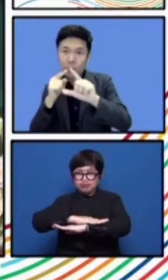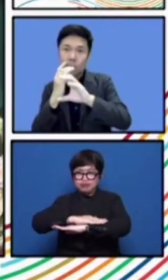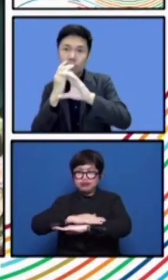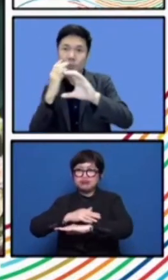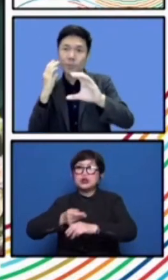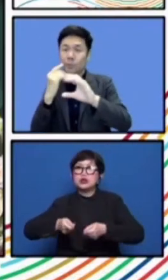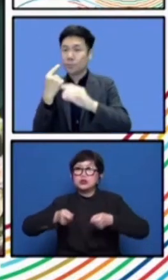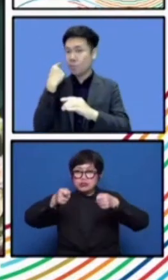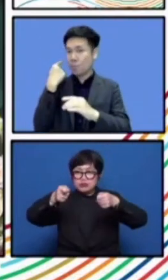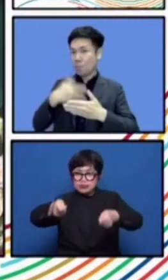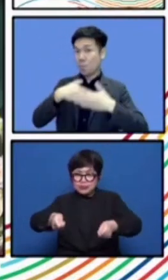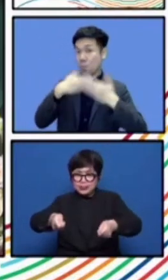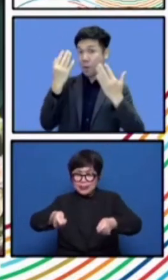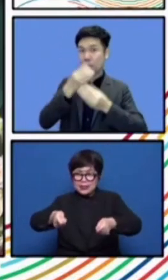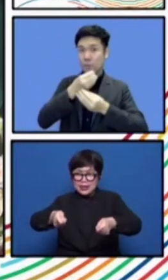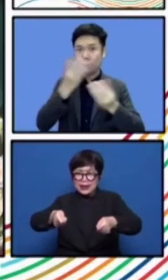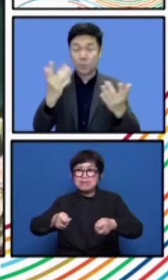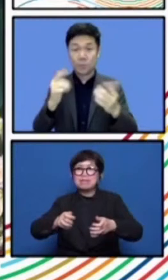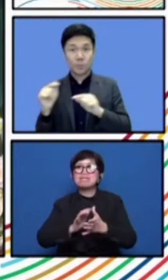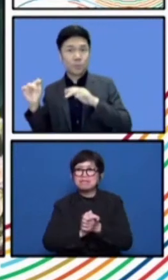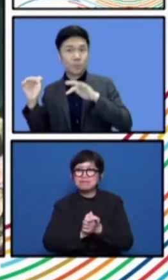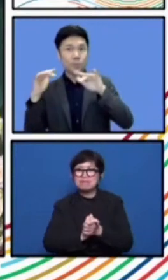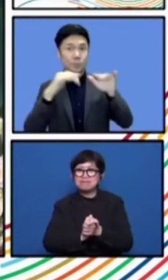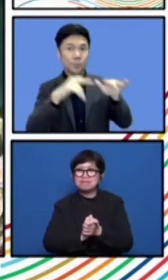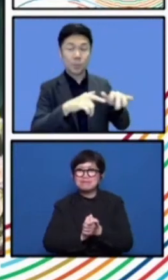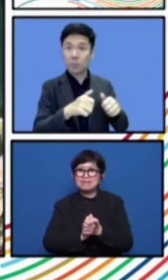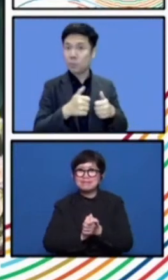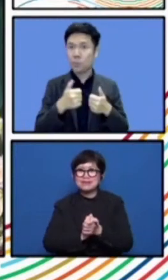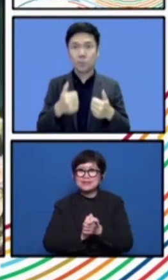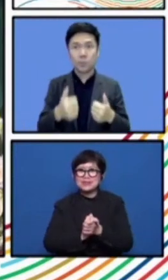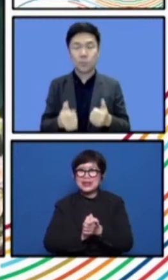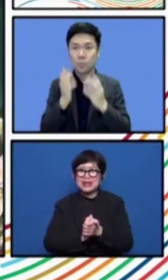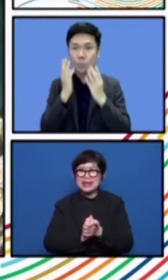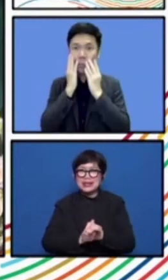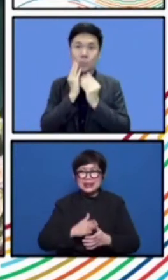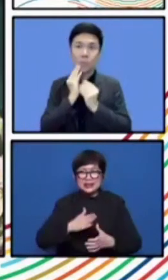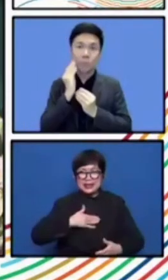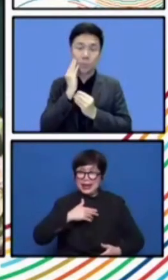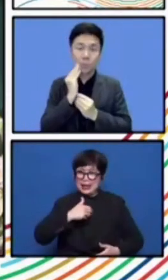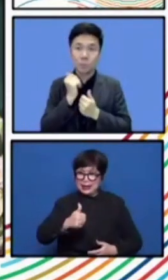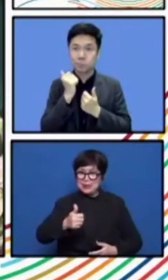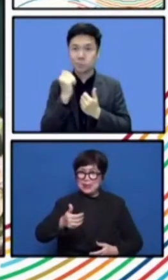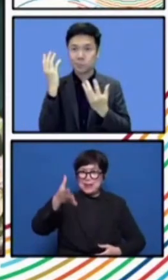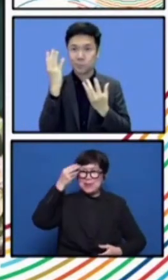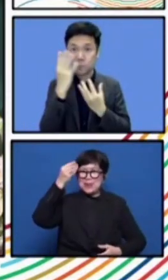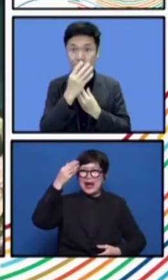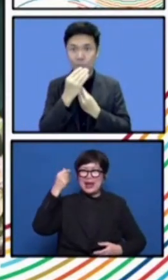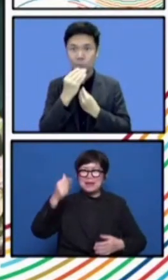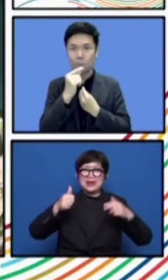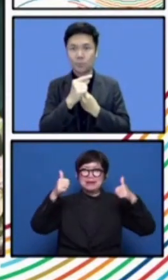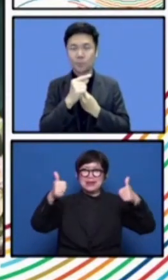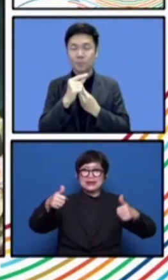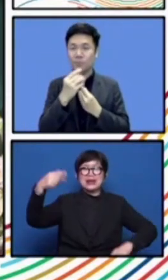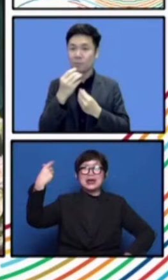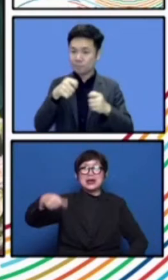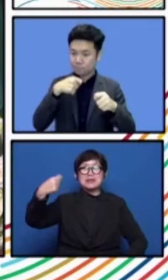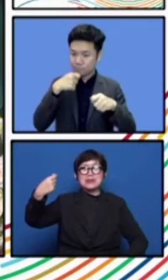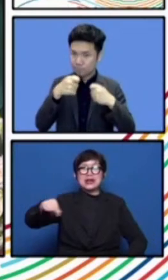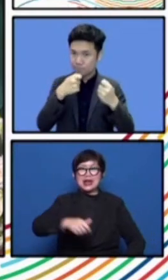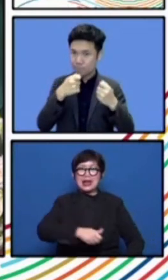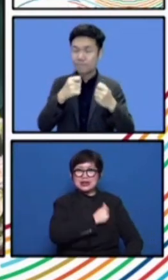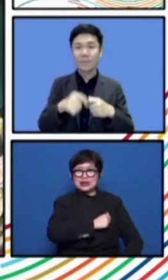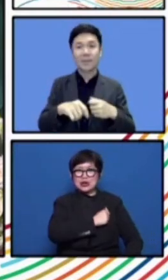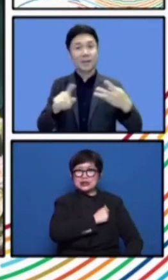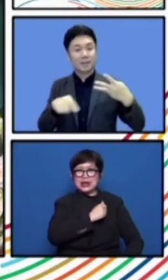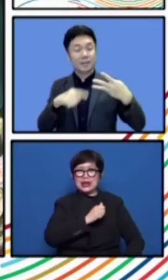sure it's going to be one of the an excellent experience secondly the Ministry of Social Affairs has also arranged a field visit to